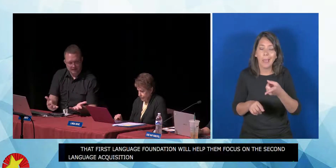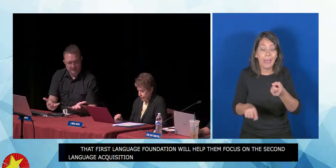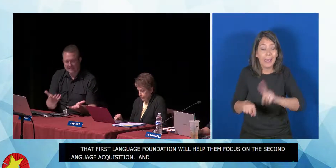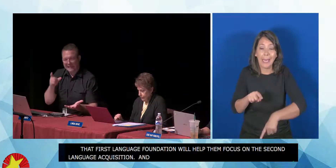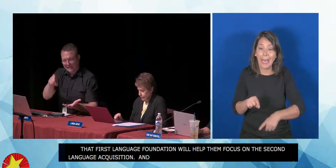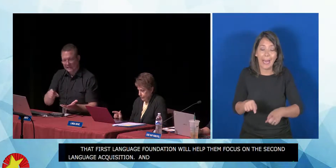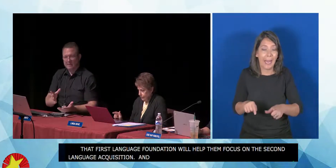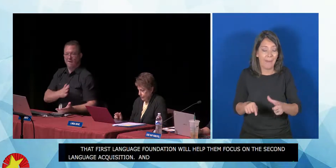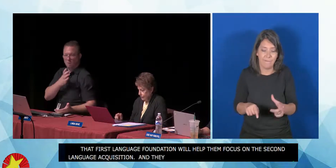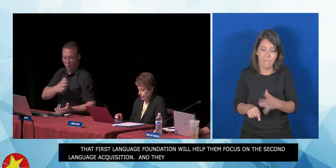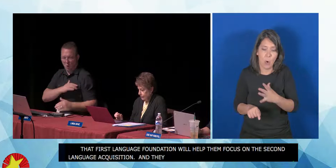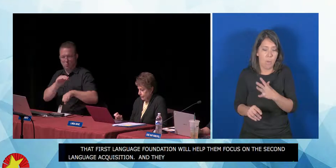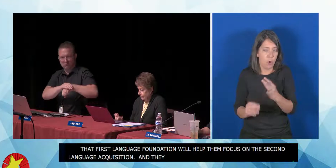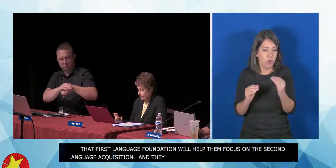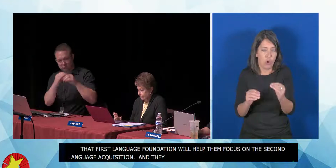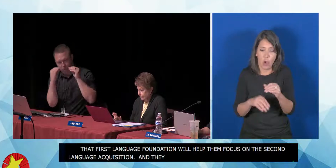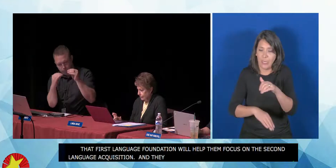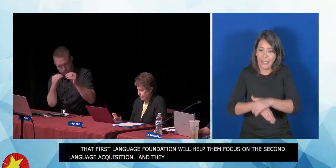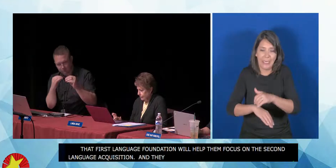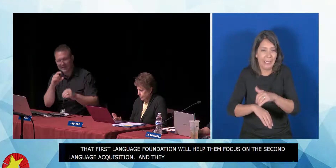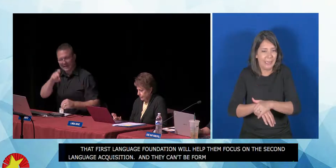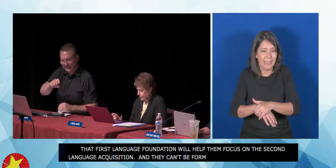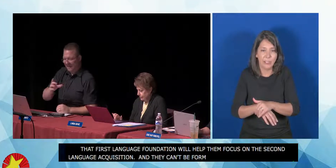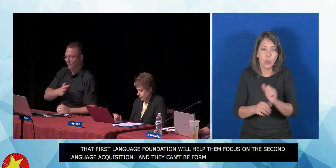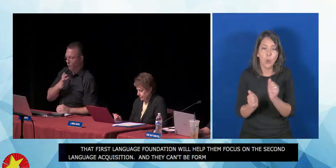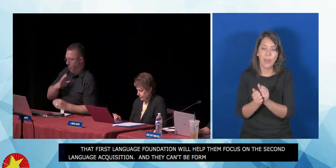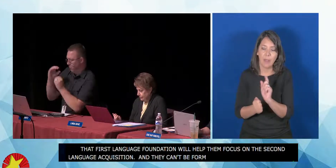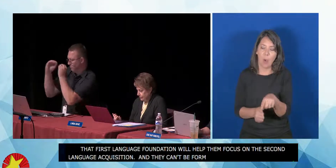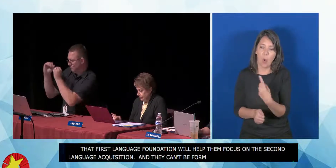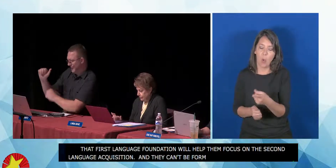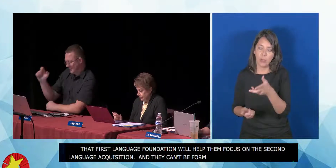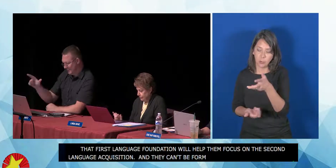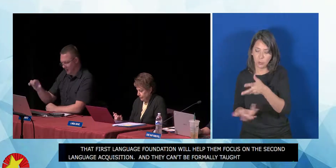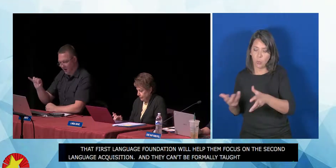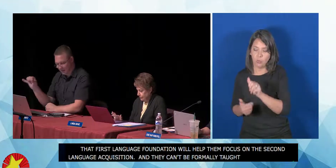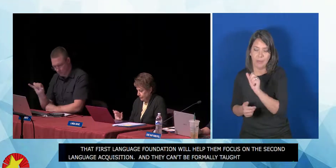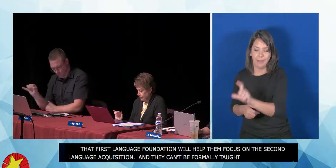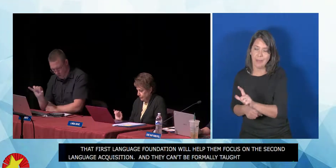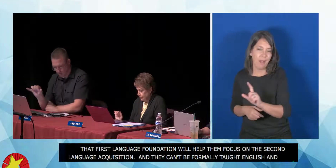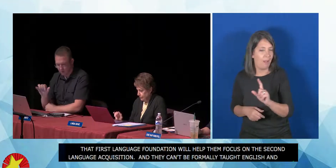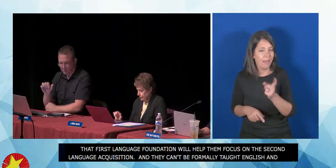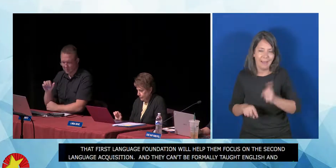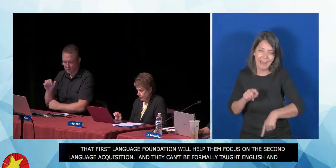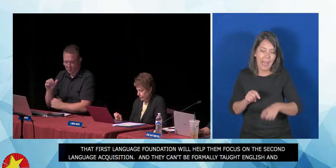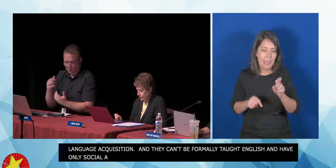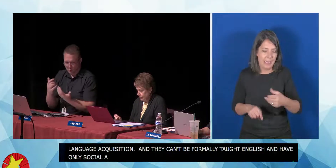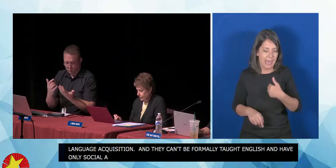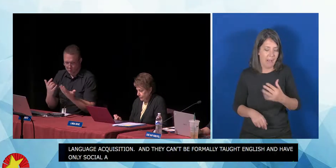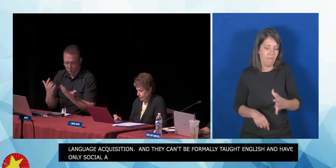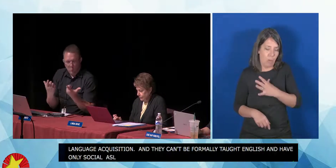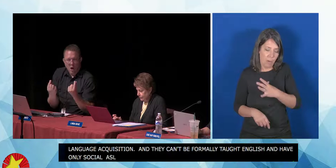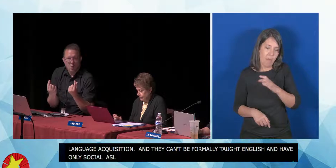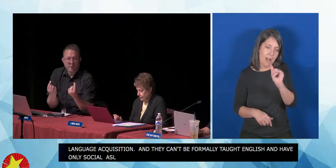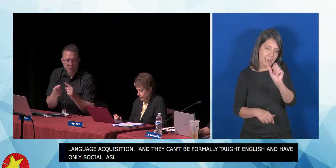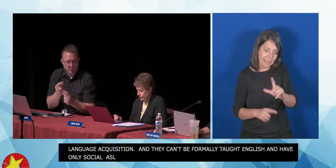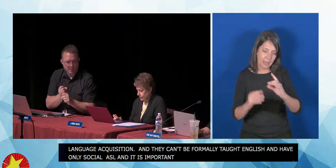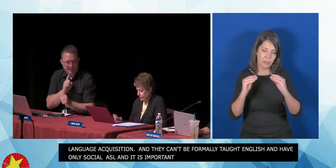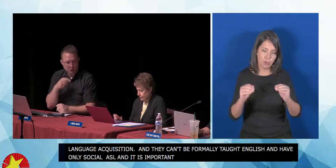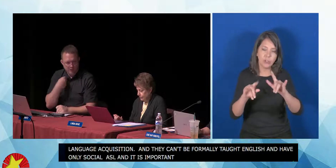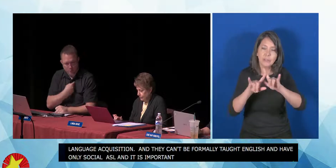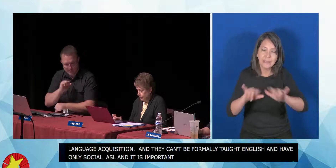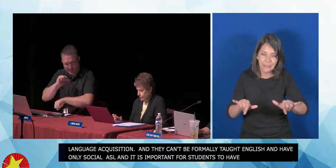taught English but only have social ASL. I think it's so important for students to have formal ASL instruction as